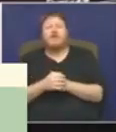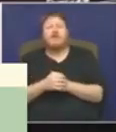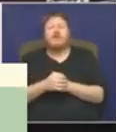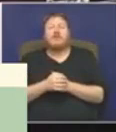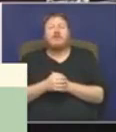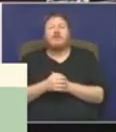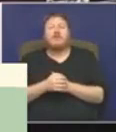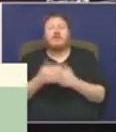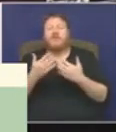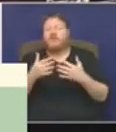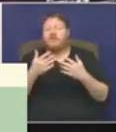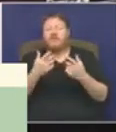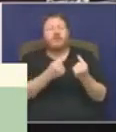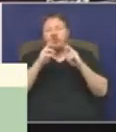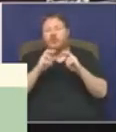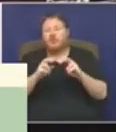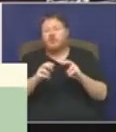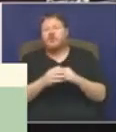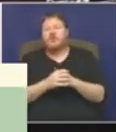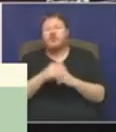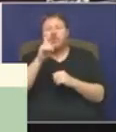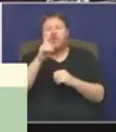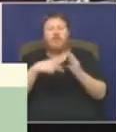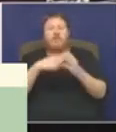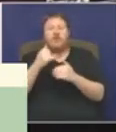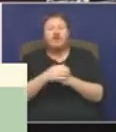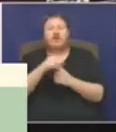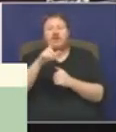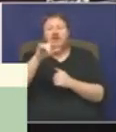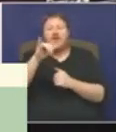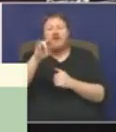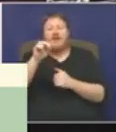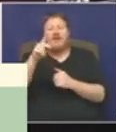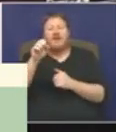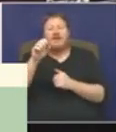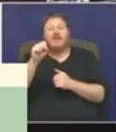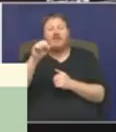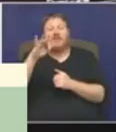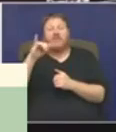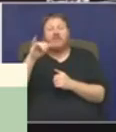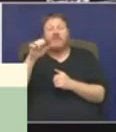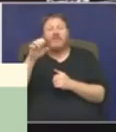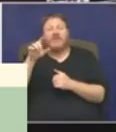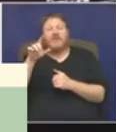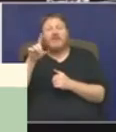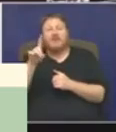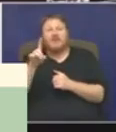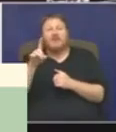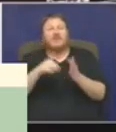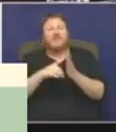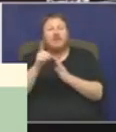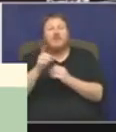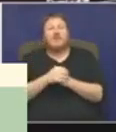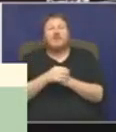One project that is known as the Linksfield development has secured township proclamations for